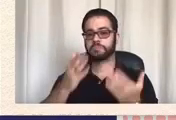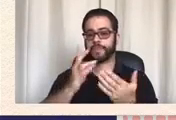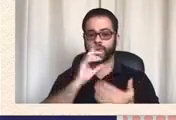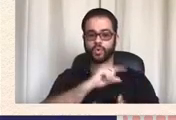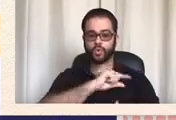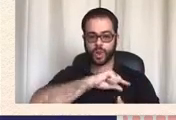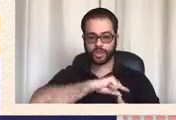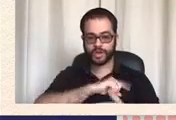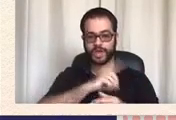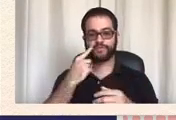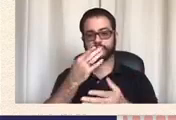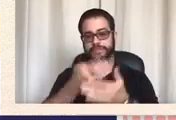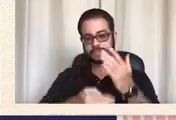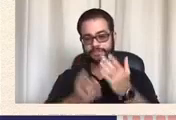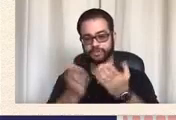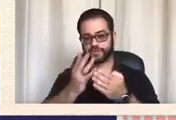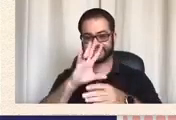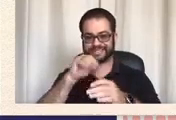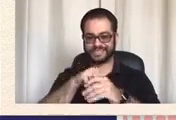in school.